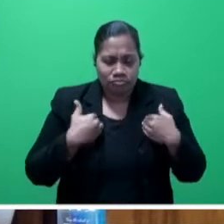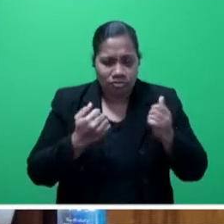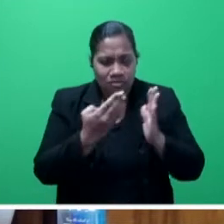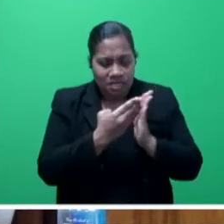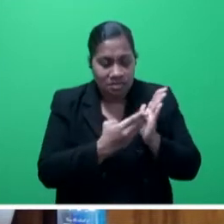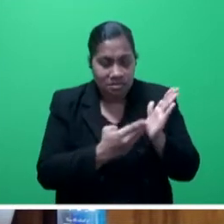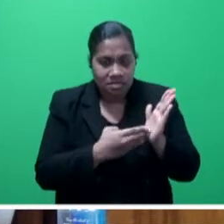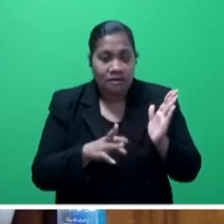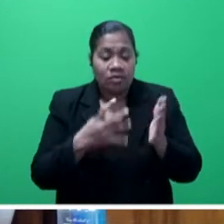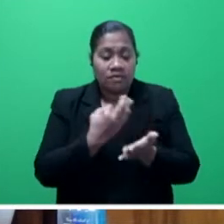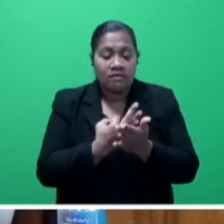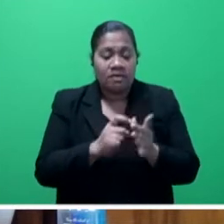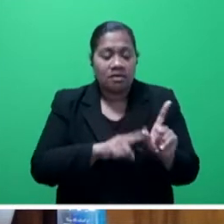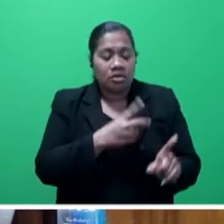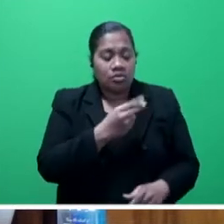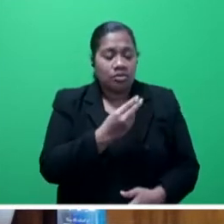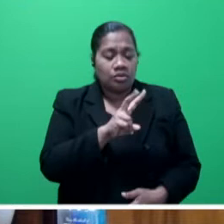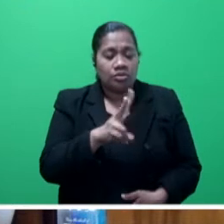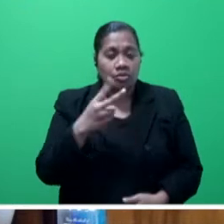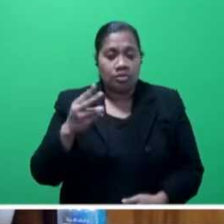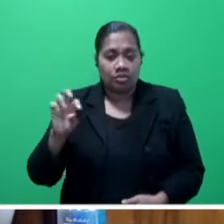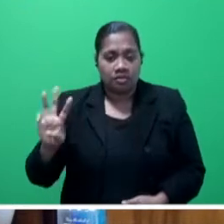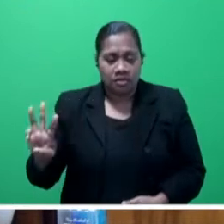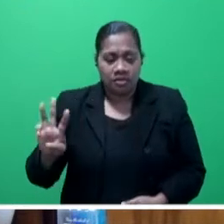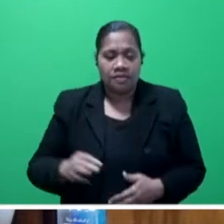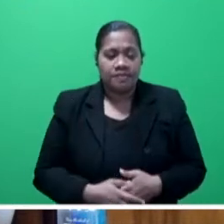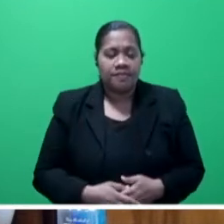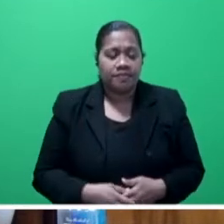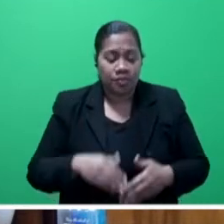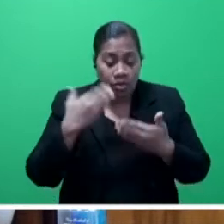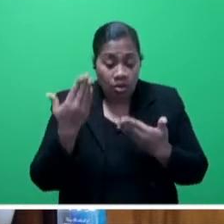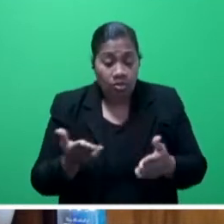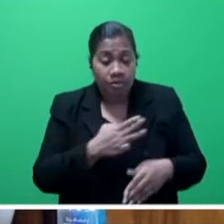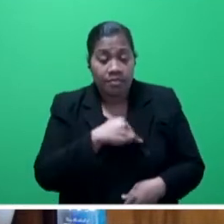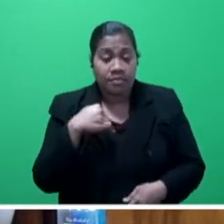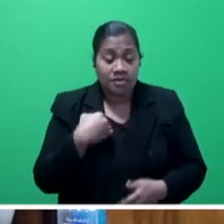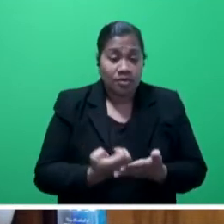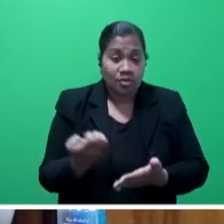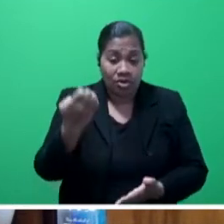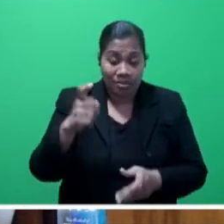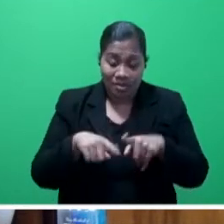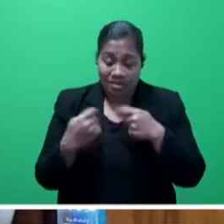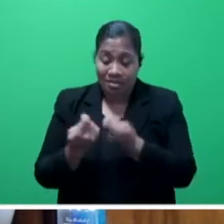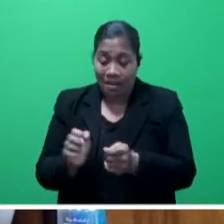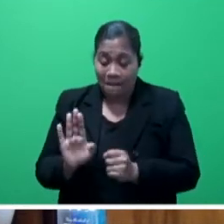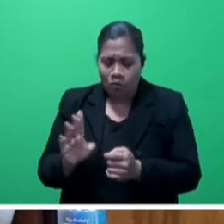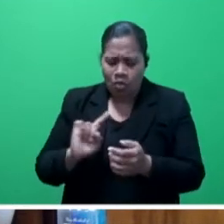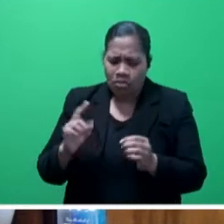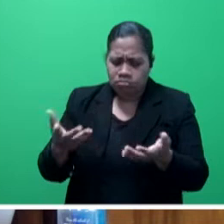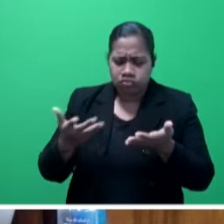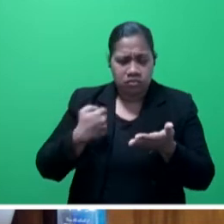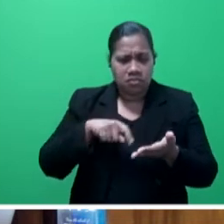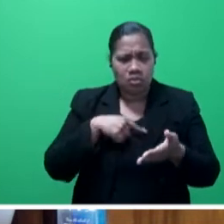year 2022-2023. The Honourable Minister for Economy and his team has provided us with a far-sighted